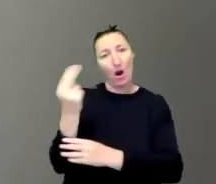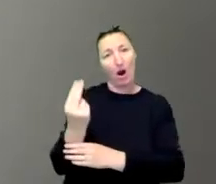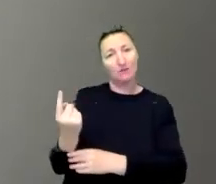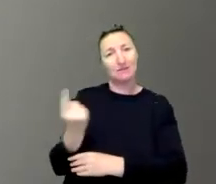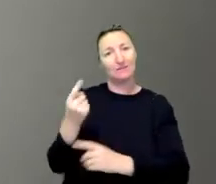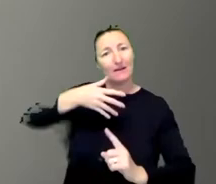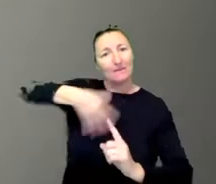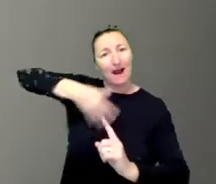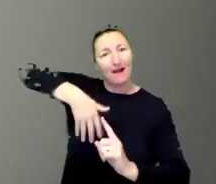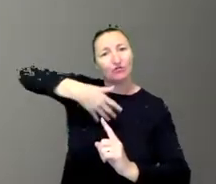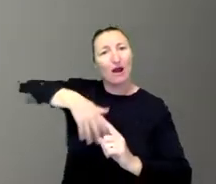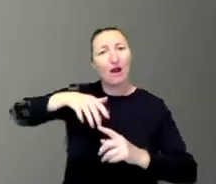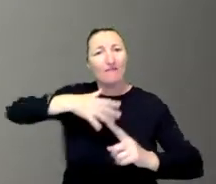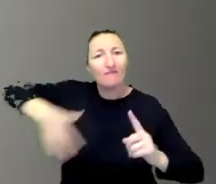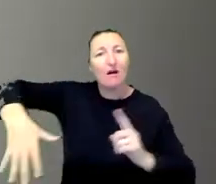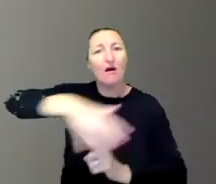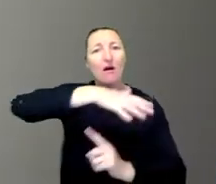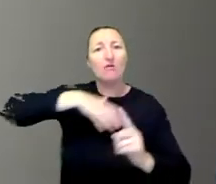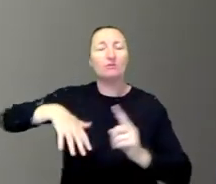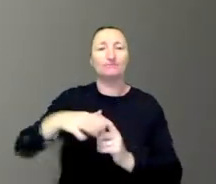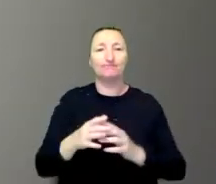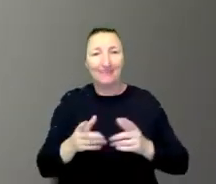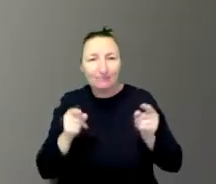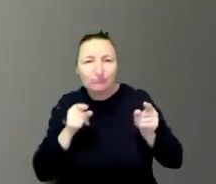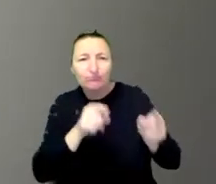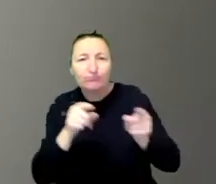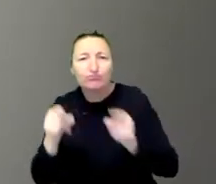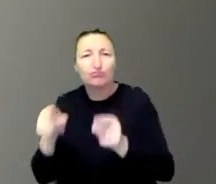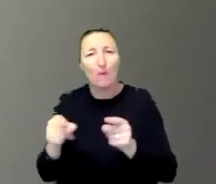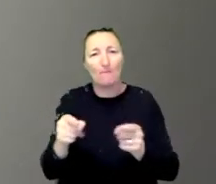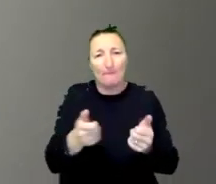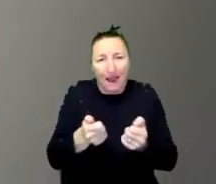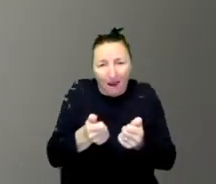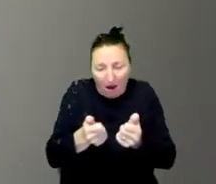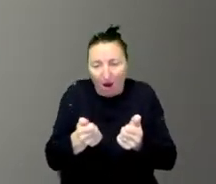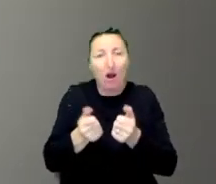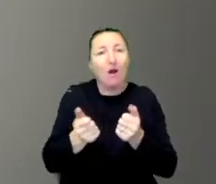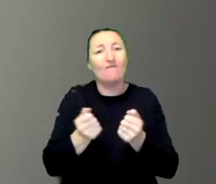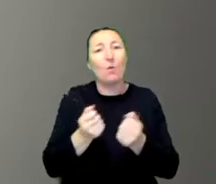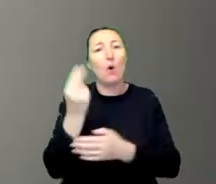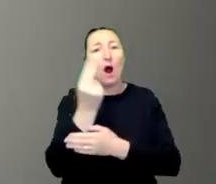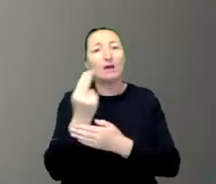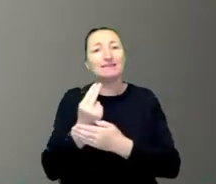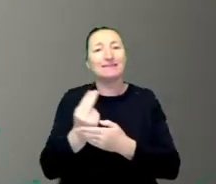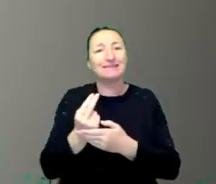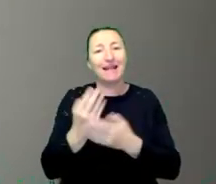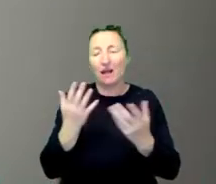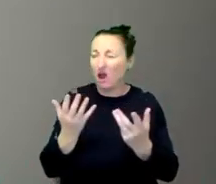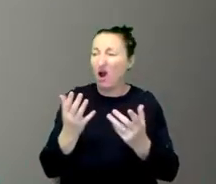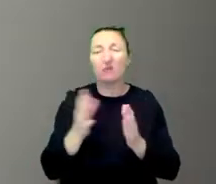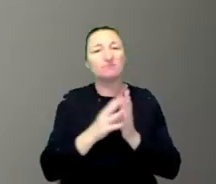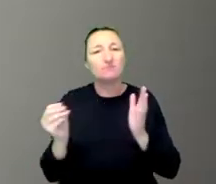environments. The game prompts players to share insights into the artistic practices by sorting and placing key materials